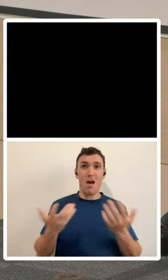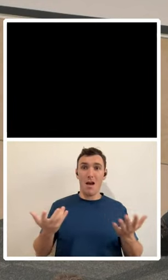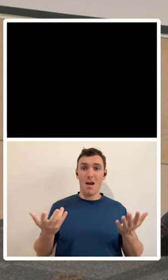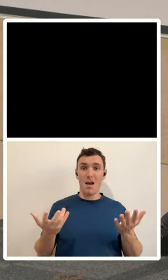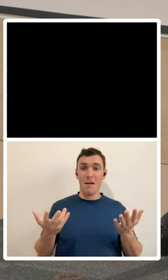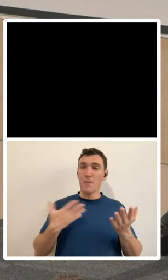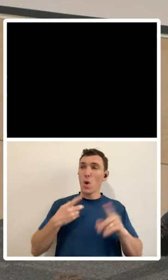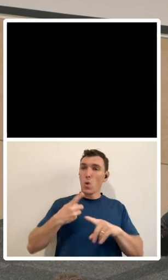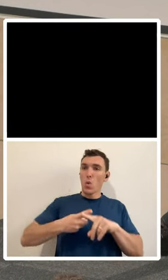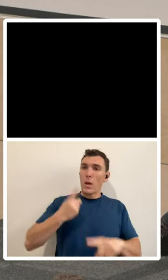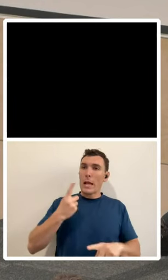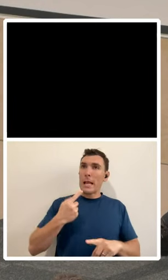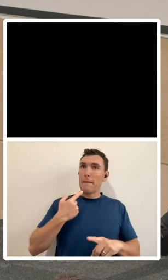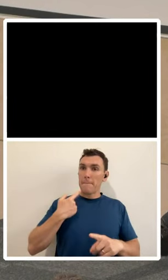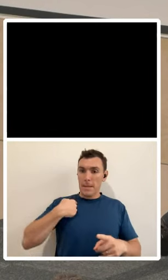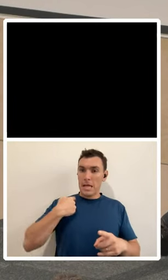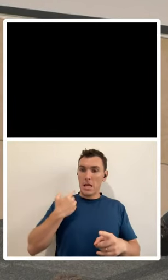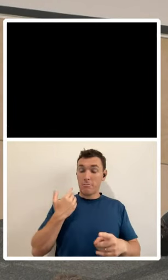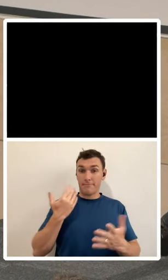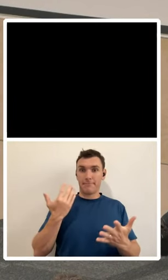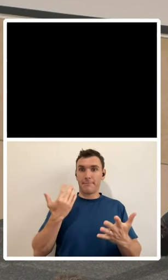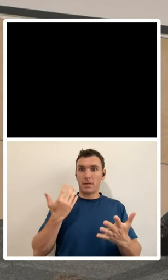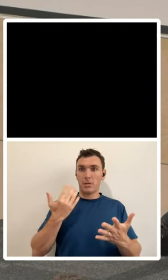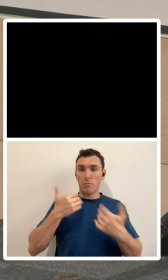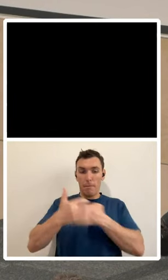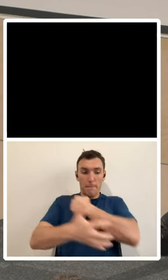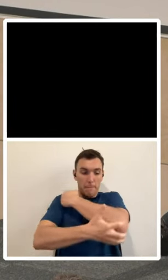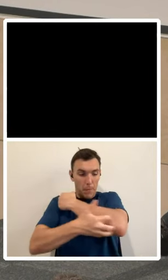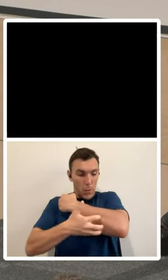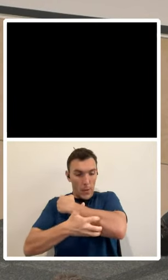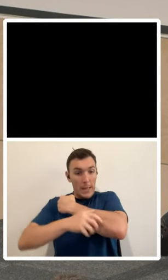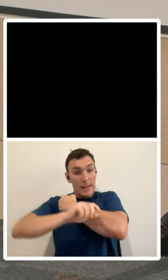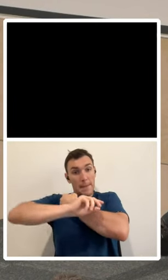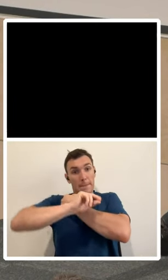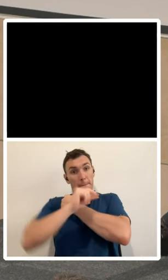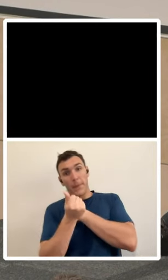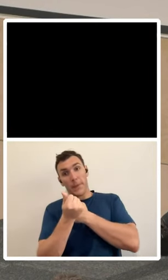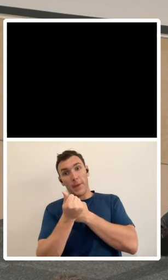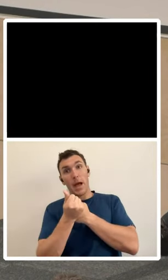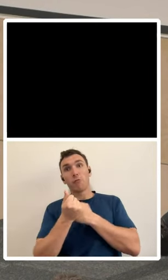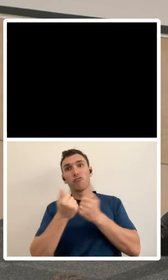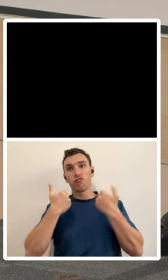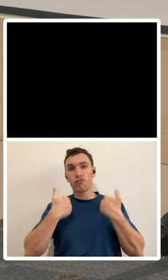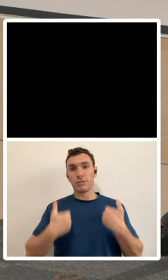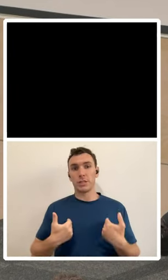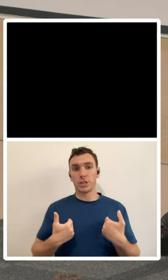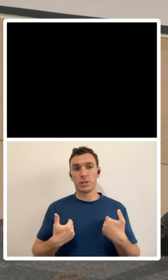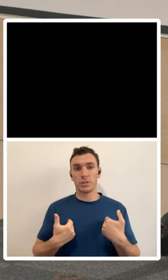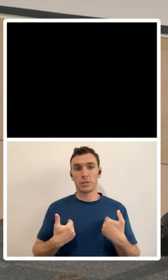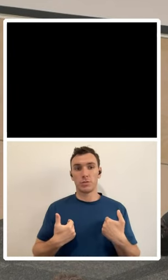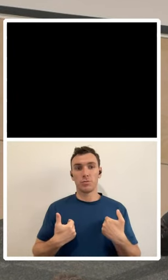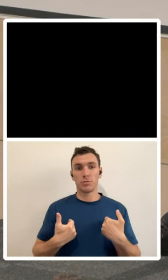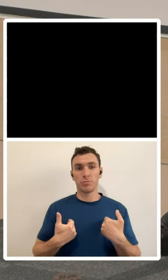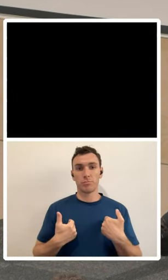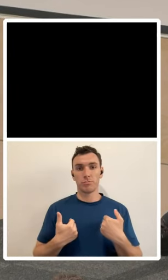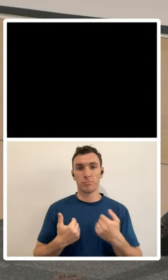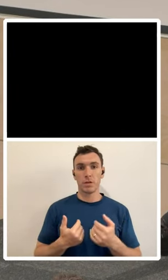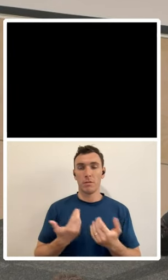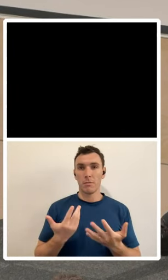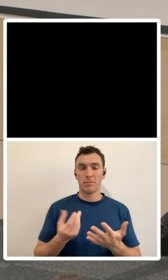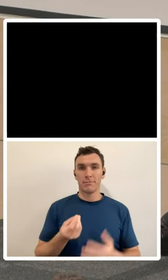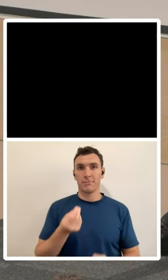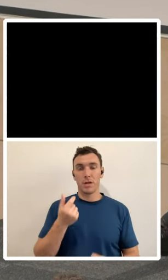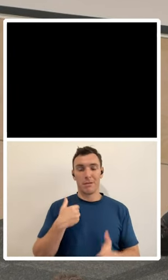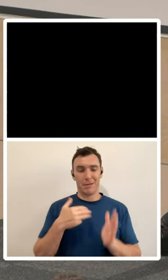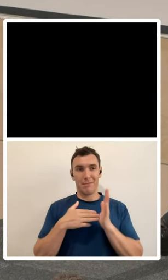And, you know, I would never point at the poor and say, you have a job to fix this. But then suddenly, I'm a millionaire and I'm betting on the collapse. But